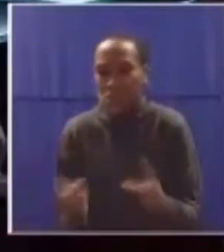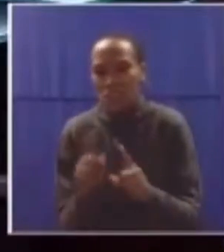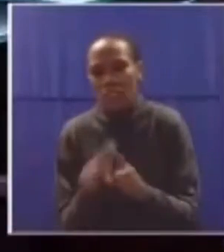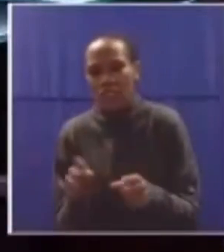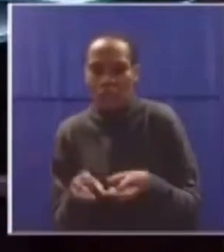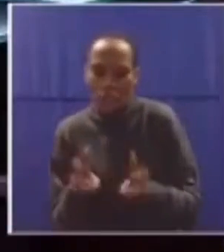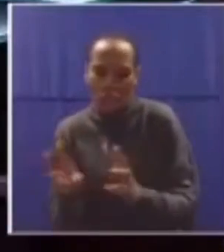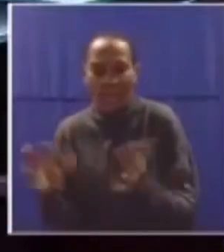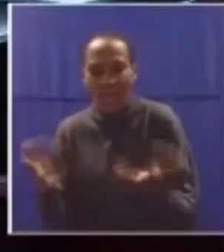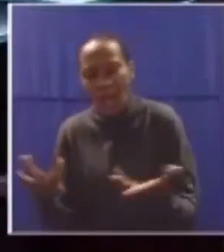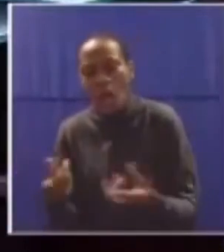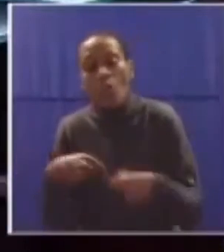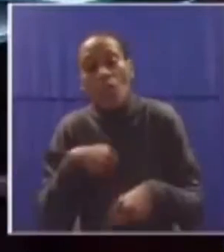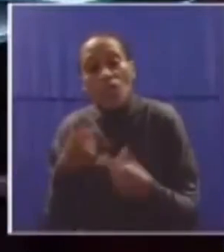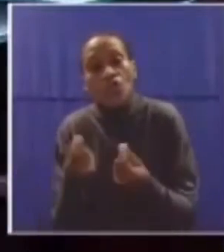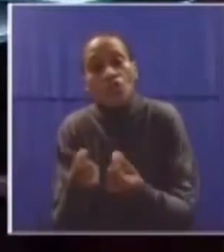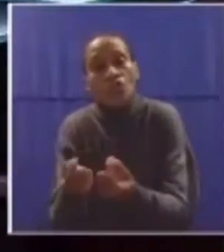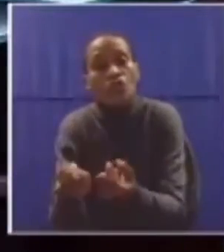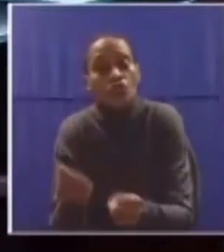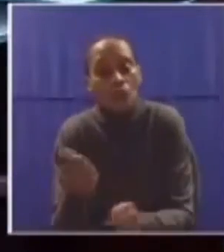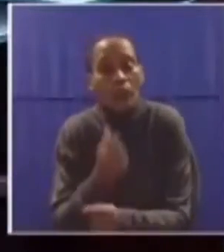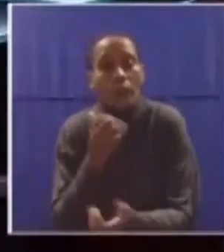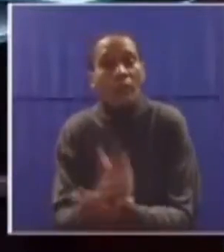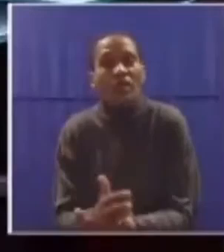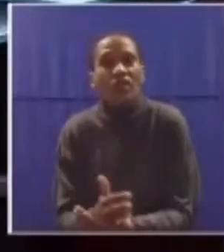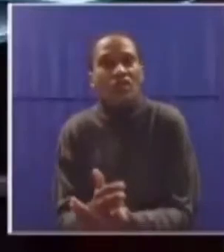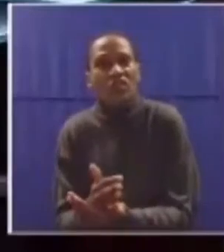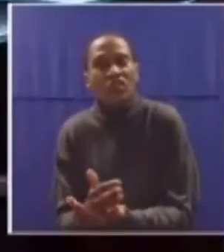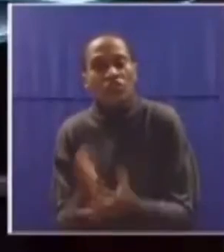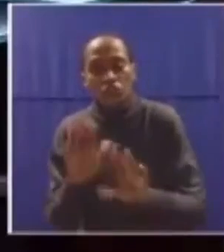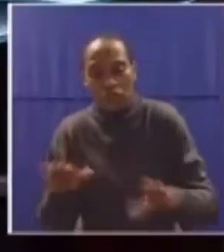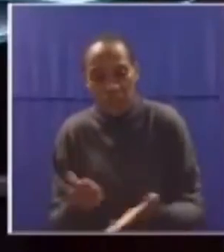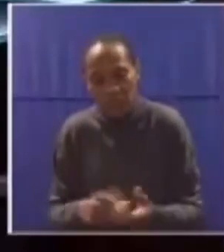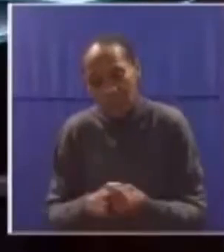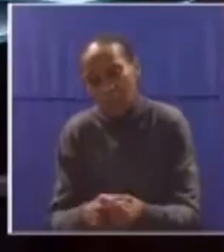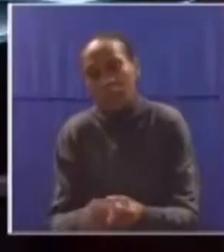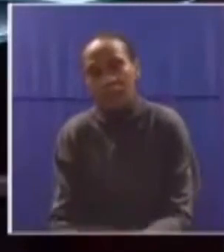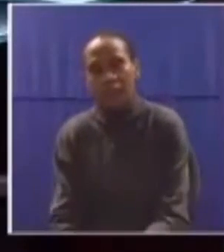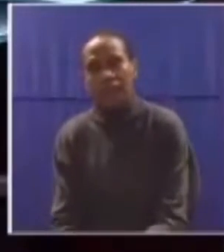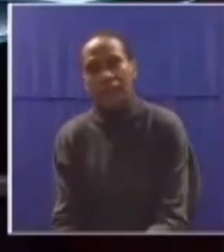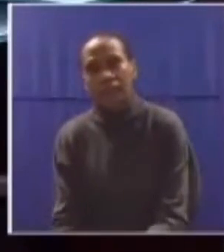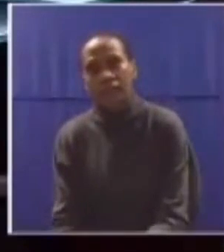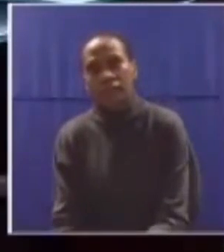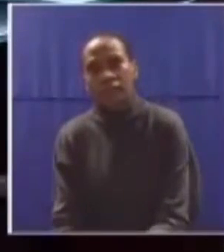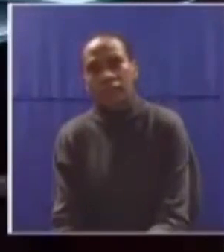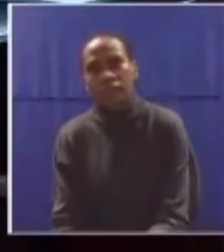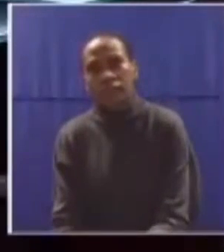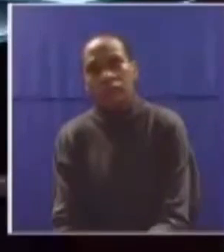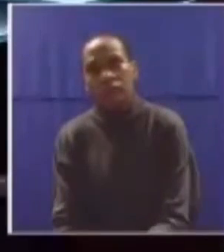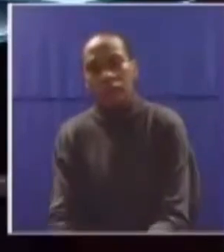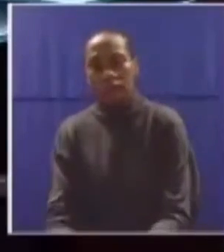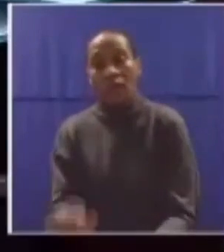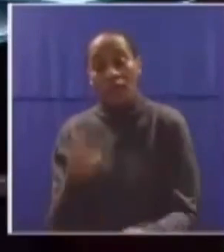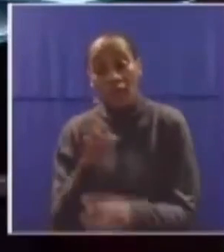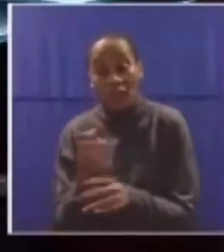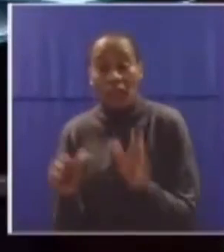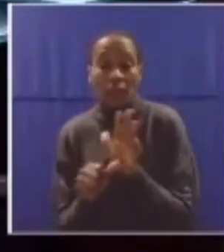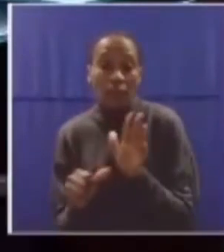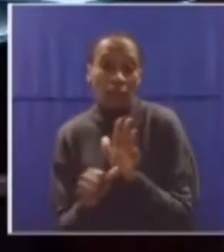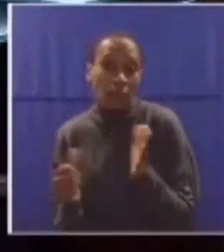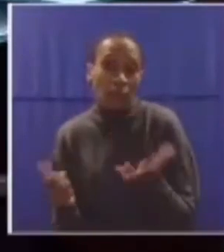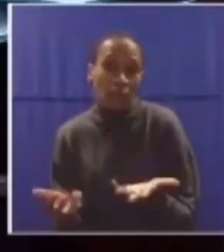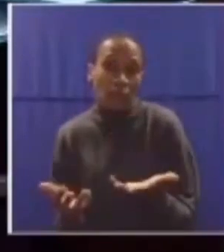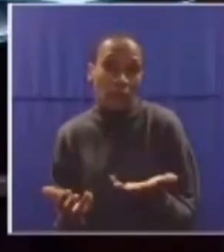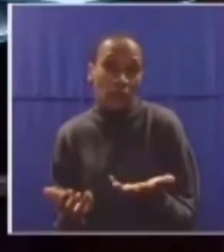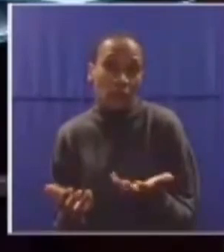we're doing to take forward our children? What is also very important also about the relevance